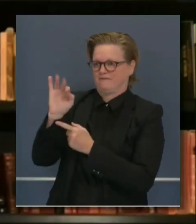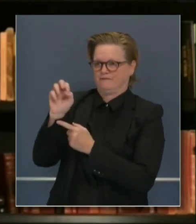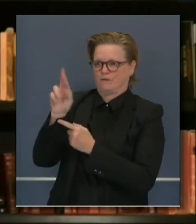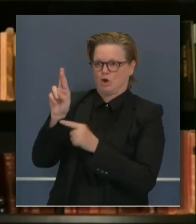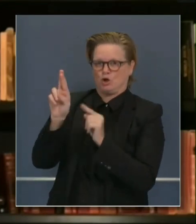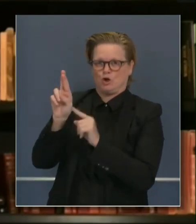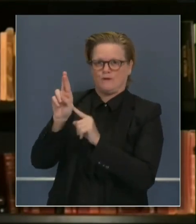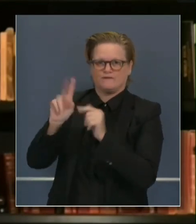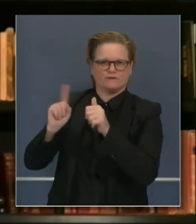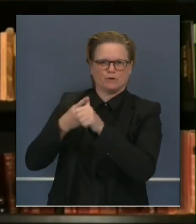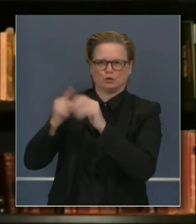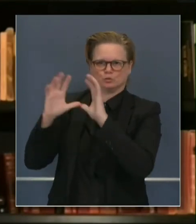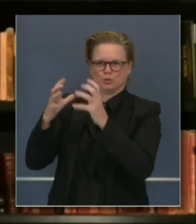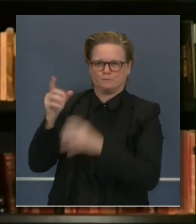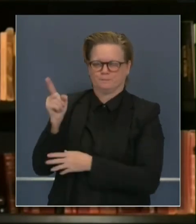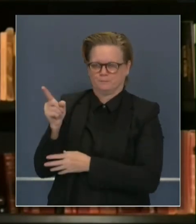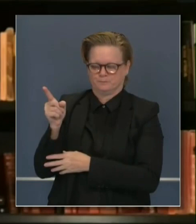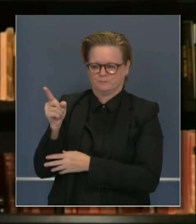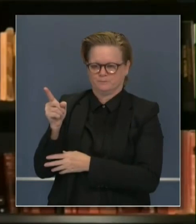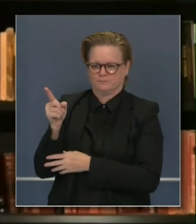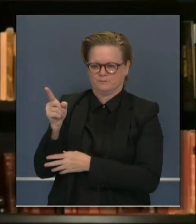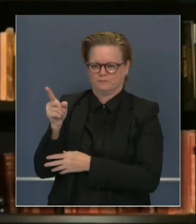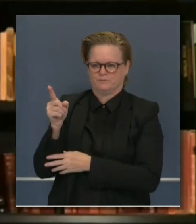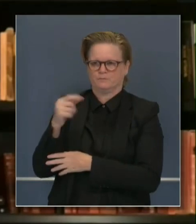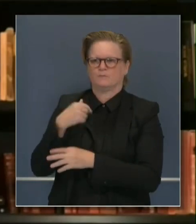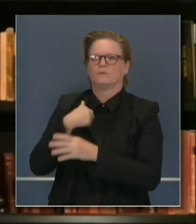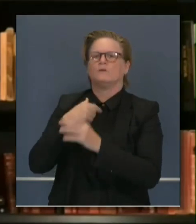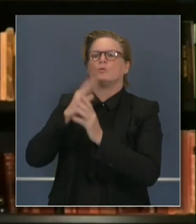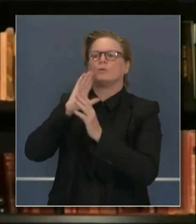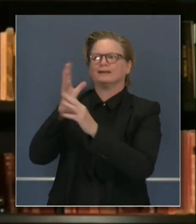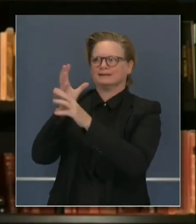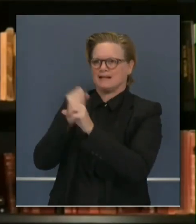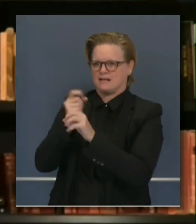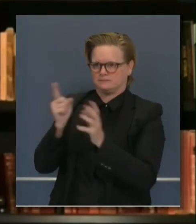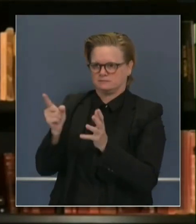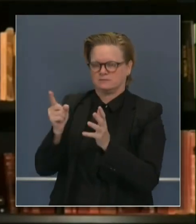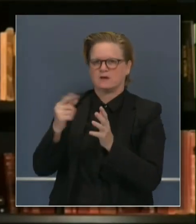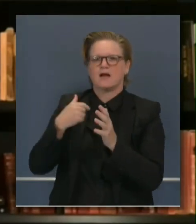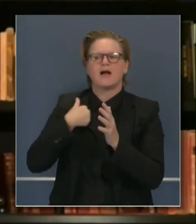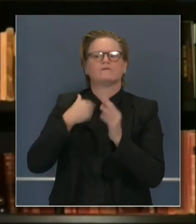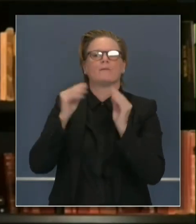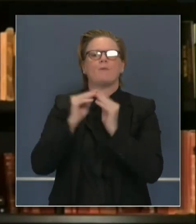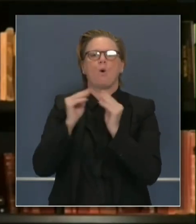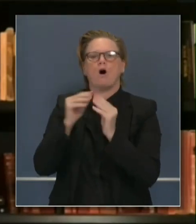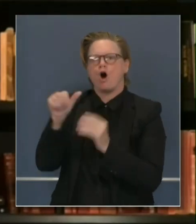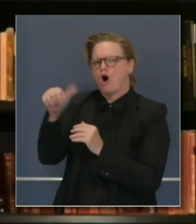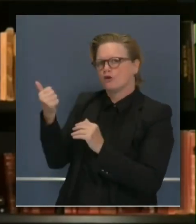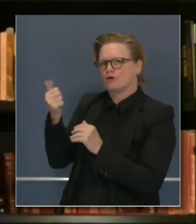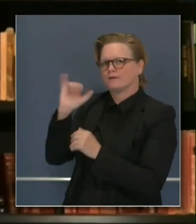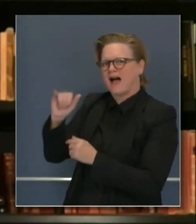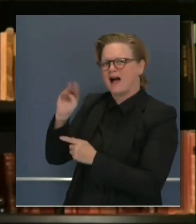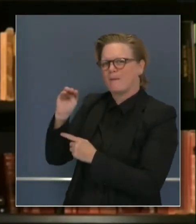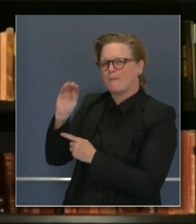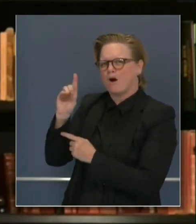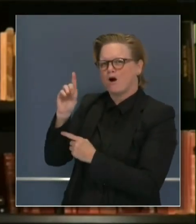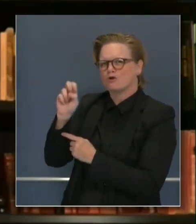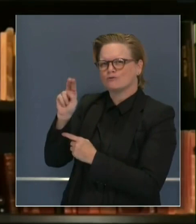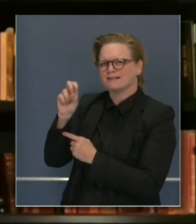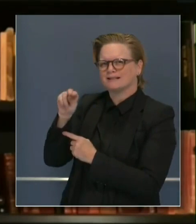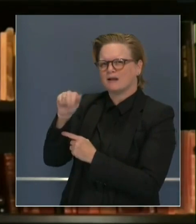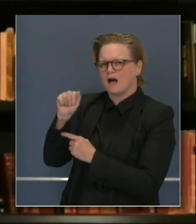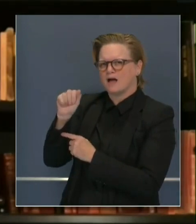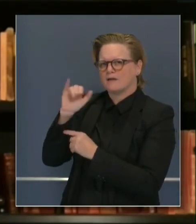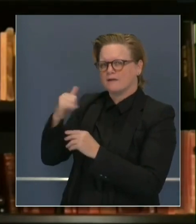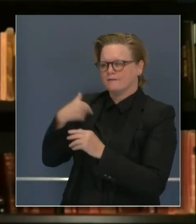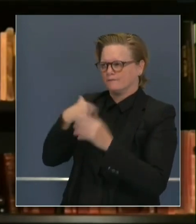tranche of doses, but the conversations, the advanced conversation with Moderna. We are putting together plans that would have